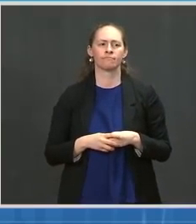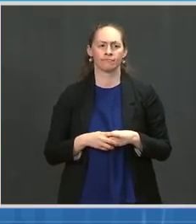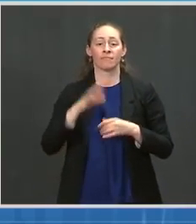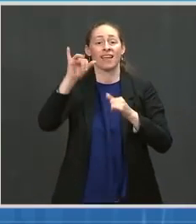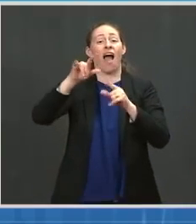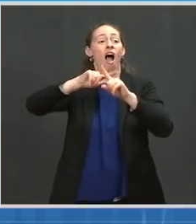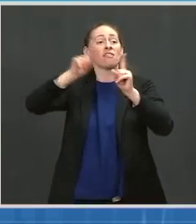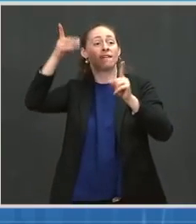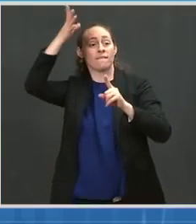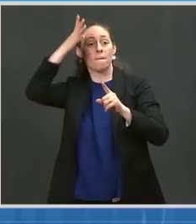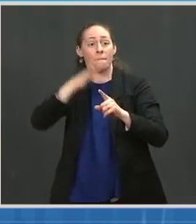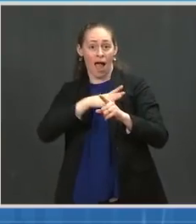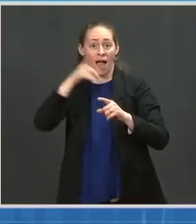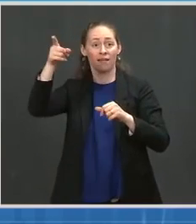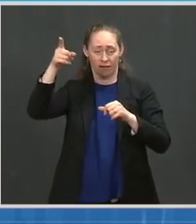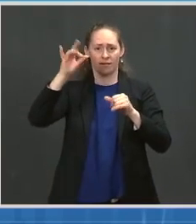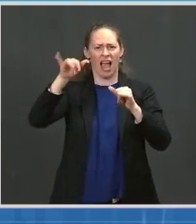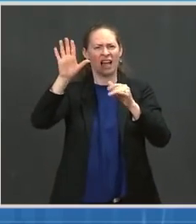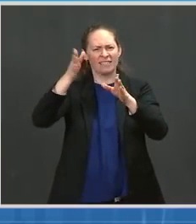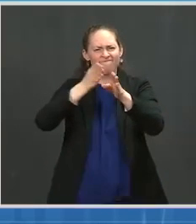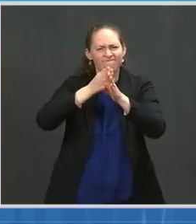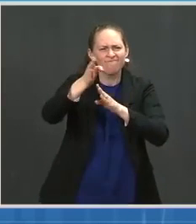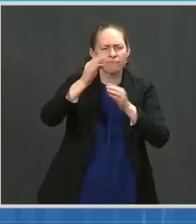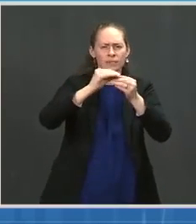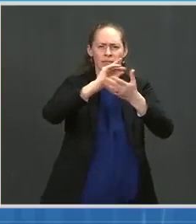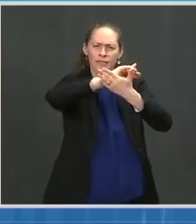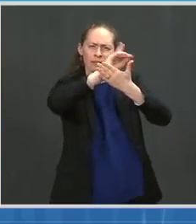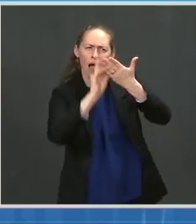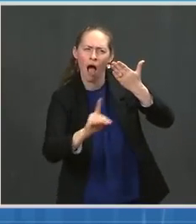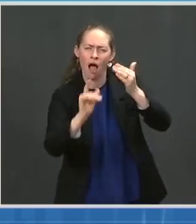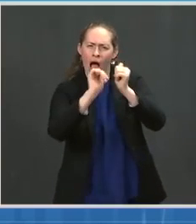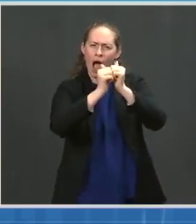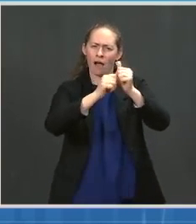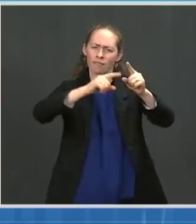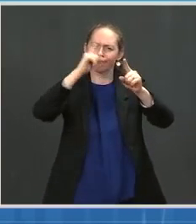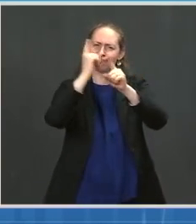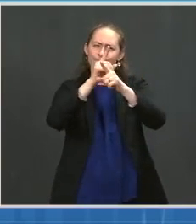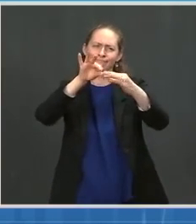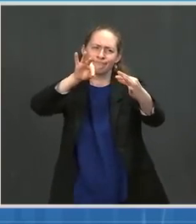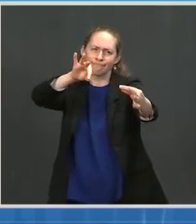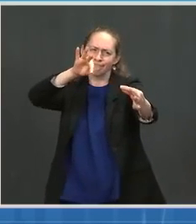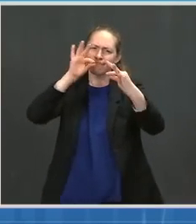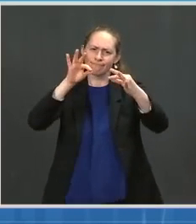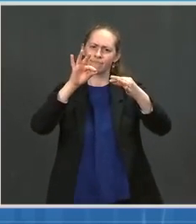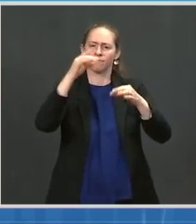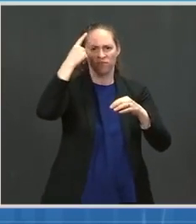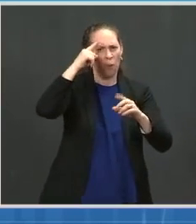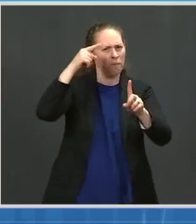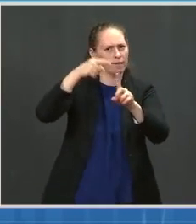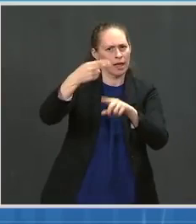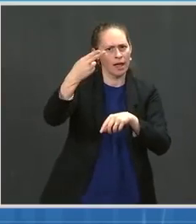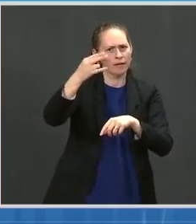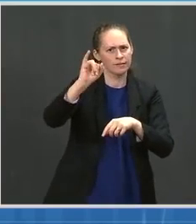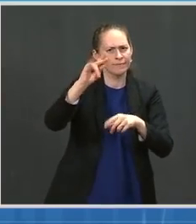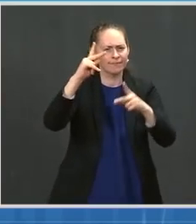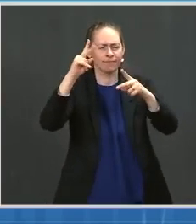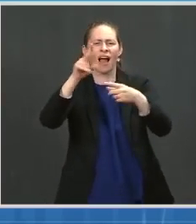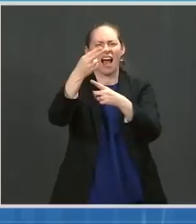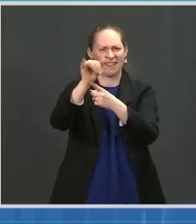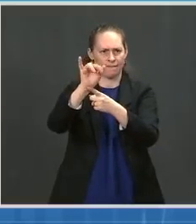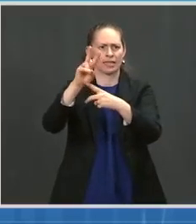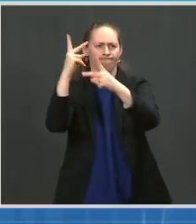vaccine design to get the right conformation of the HIV envelope in what's called a